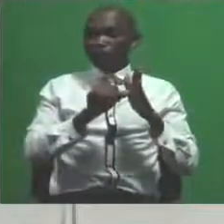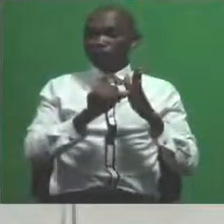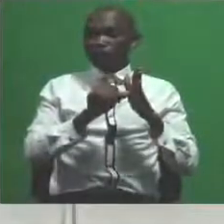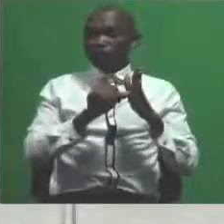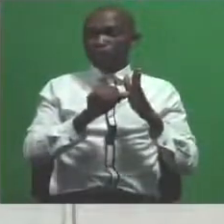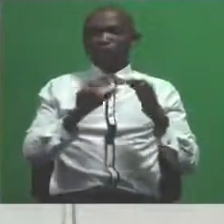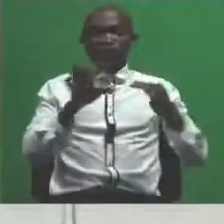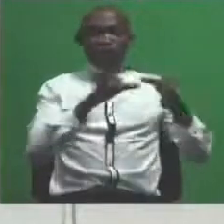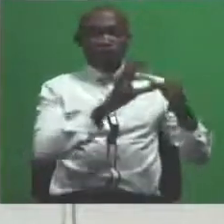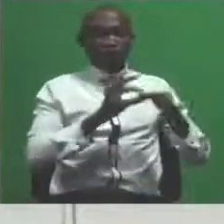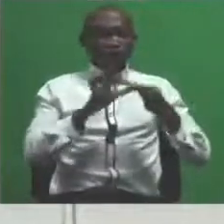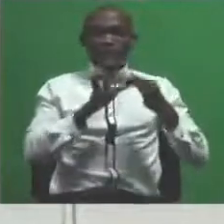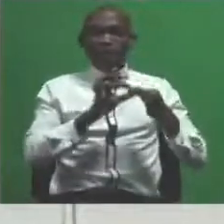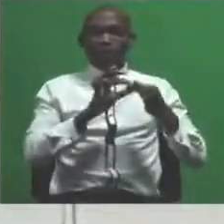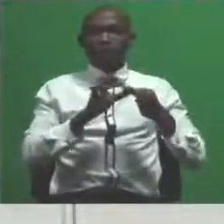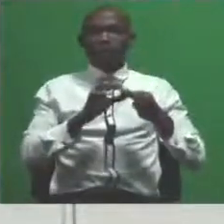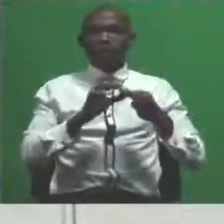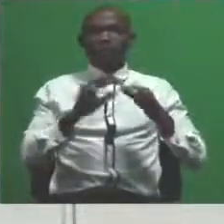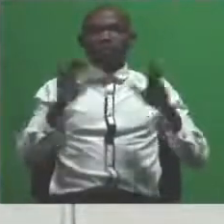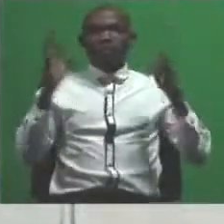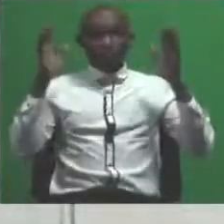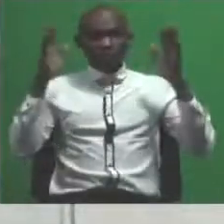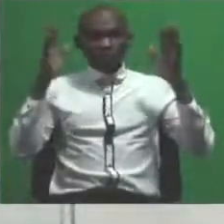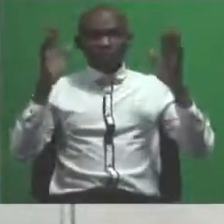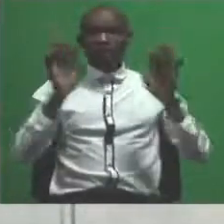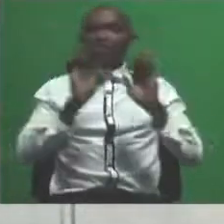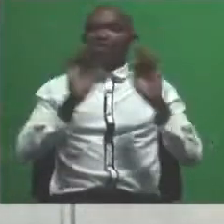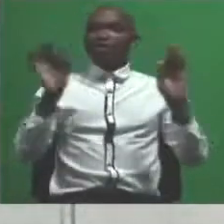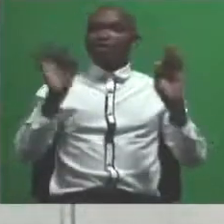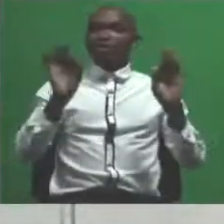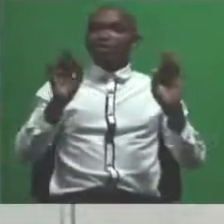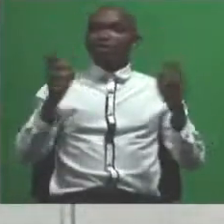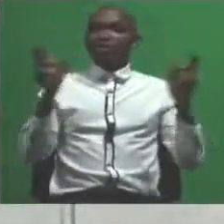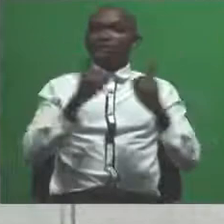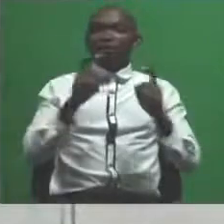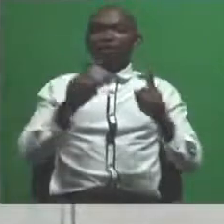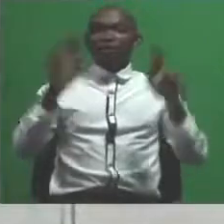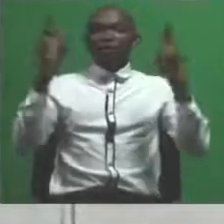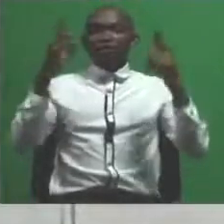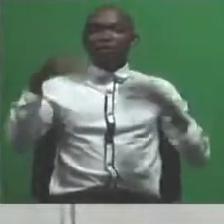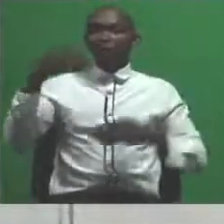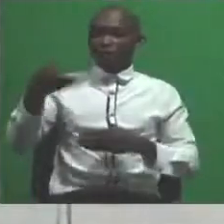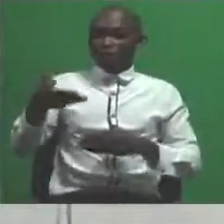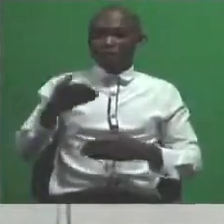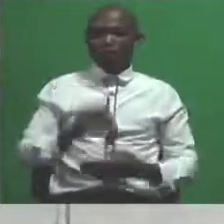Good. See you on the next lesson.